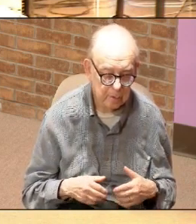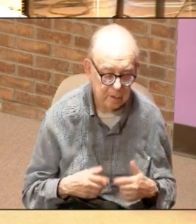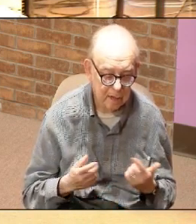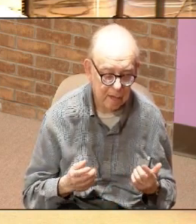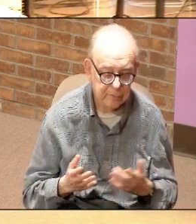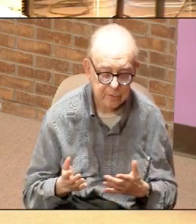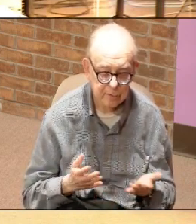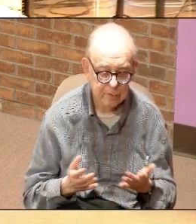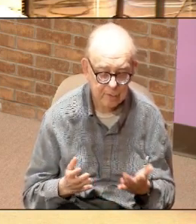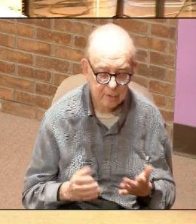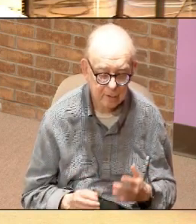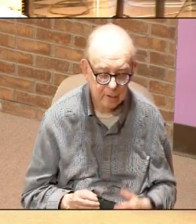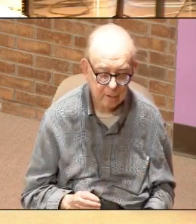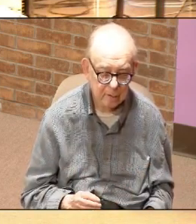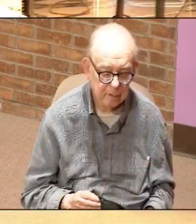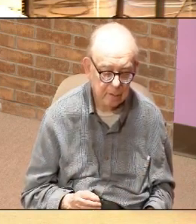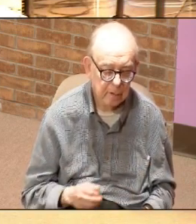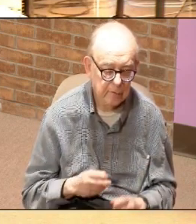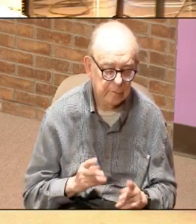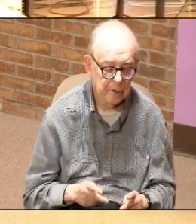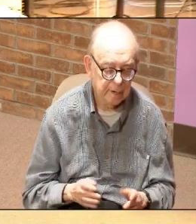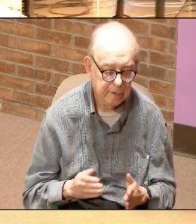doing everybody's back.